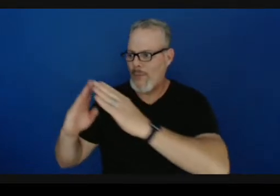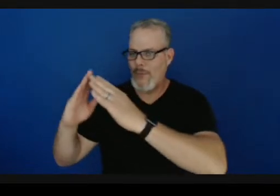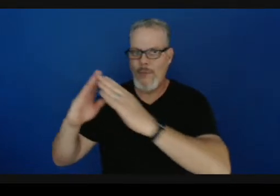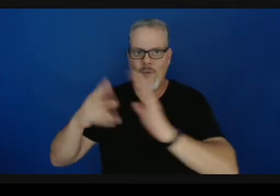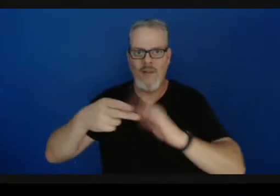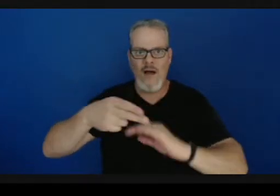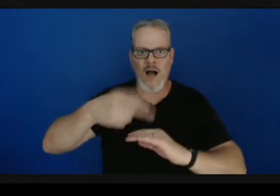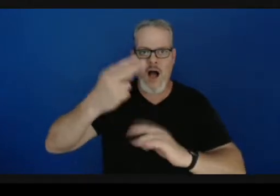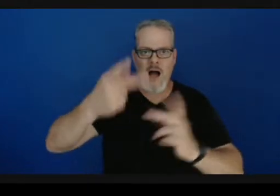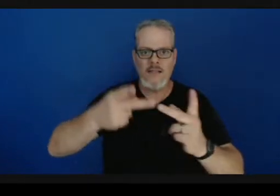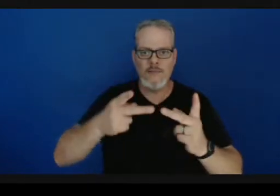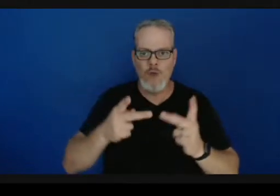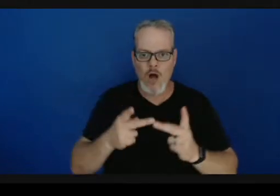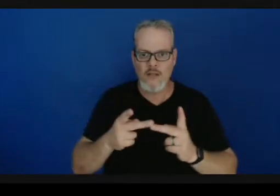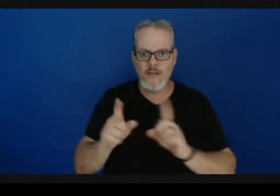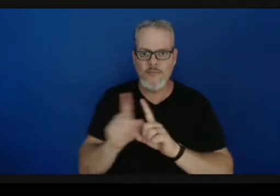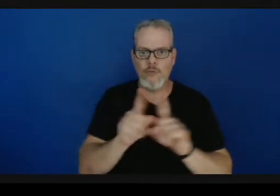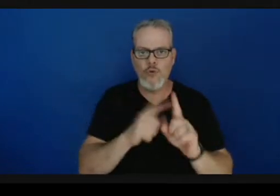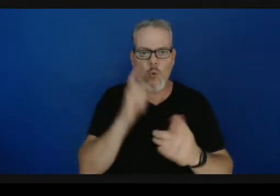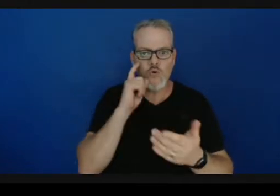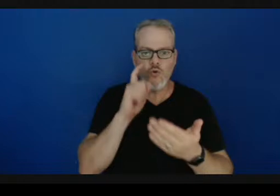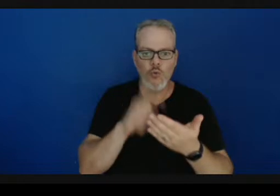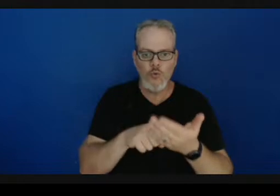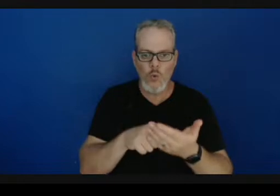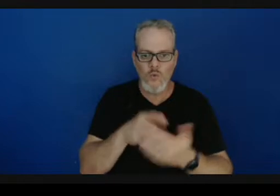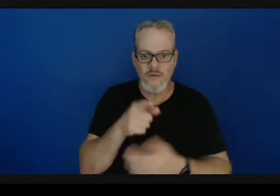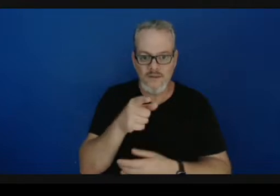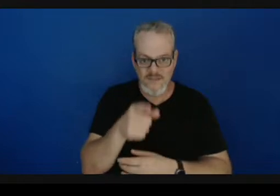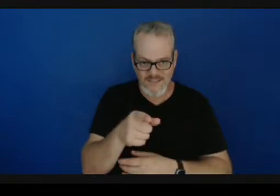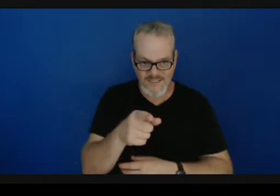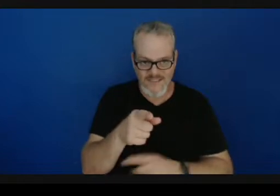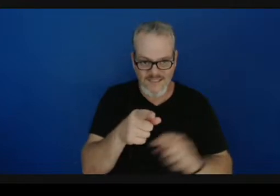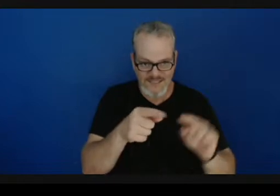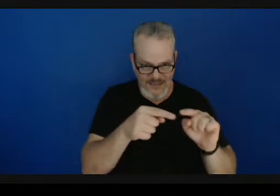But also you might notice there's this